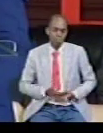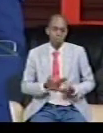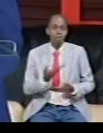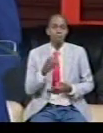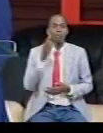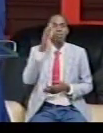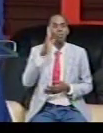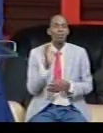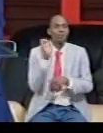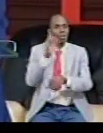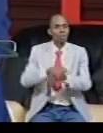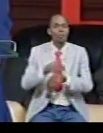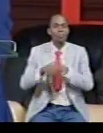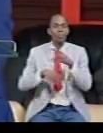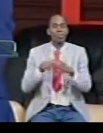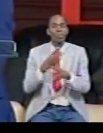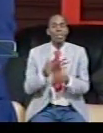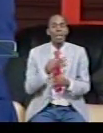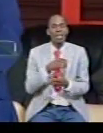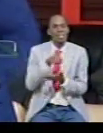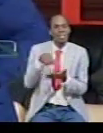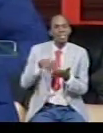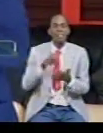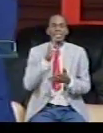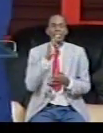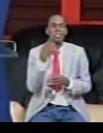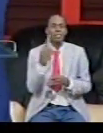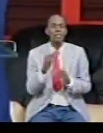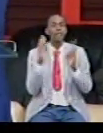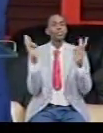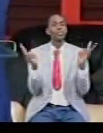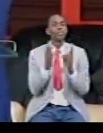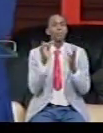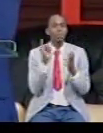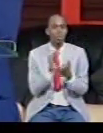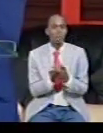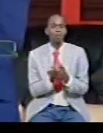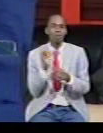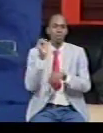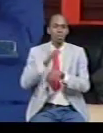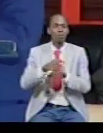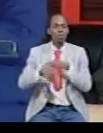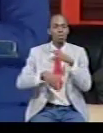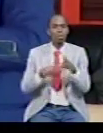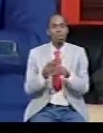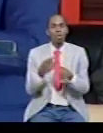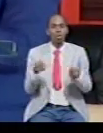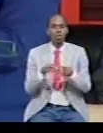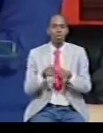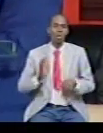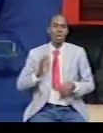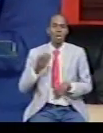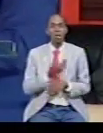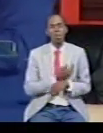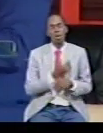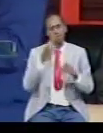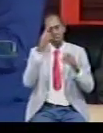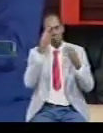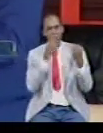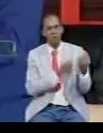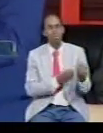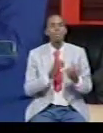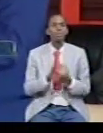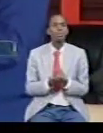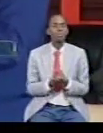this is the victory that overcometh the world, even our faith. I see overcomers